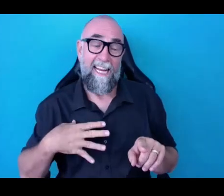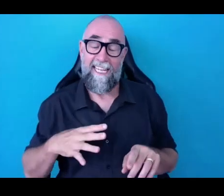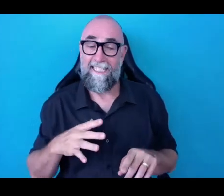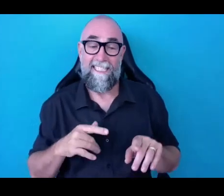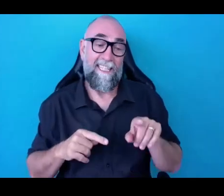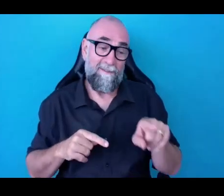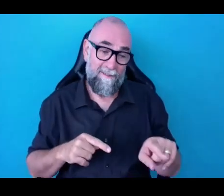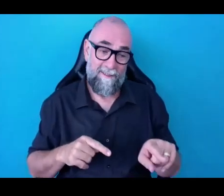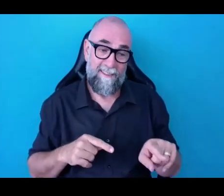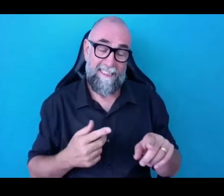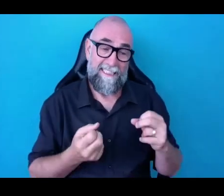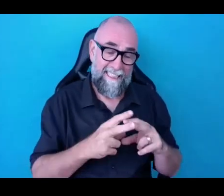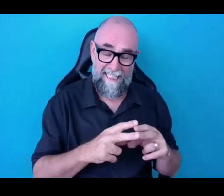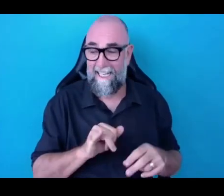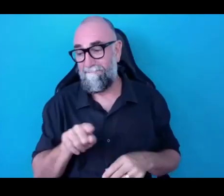community is the most important thing to me.